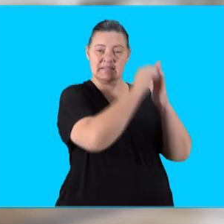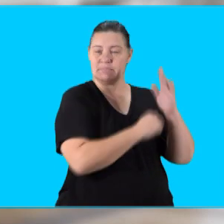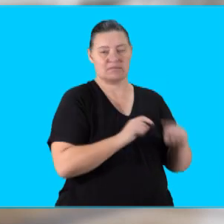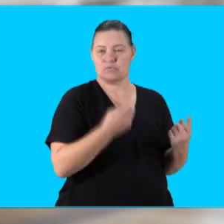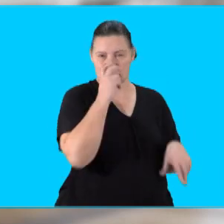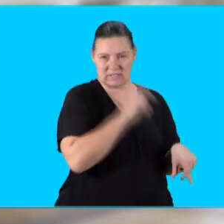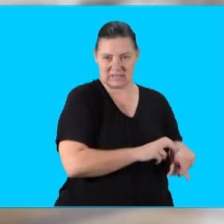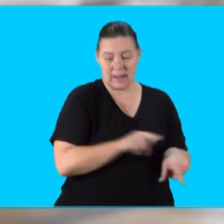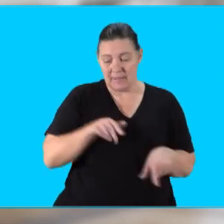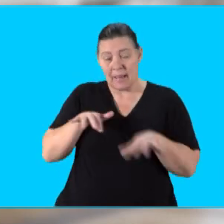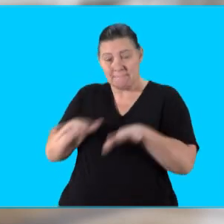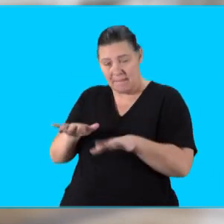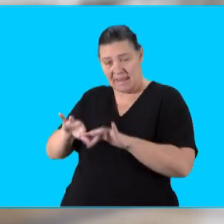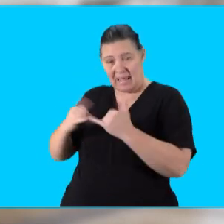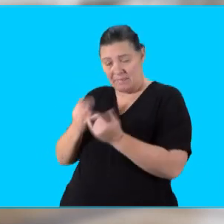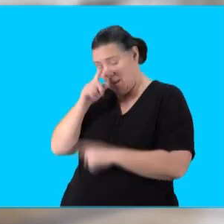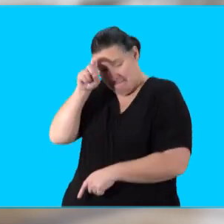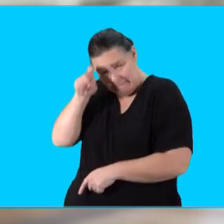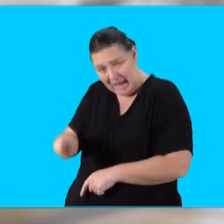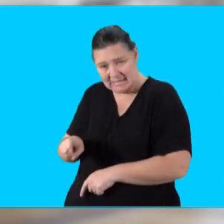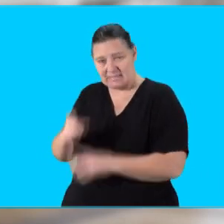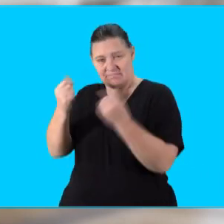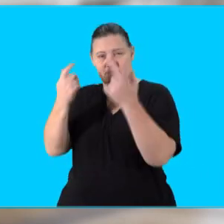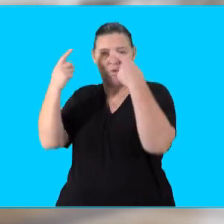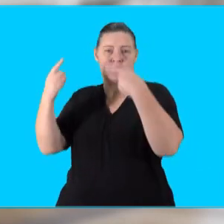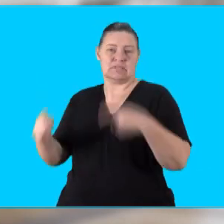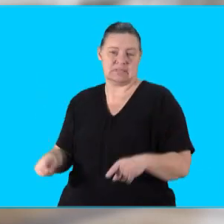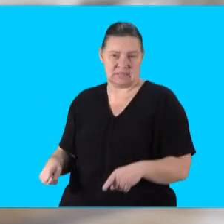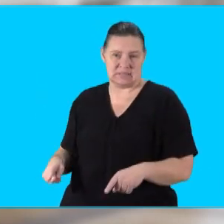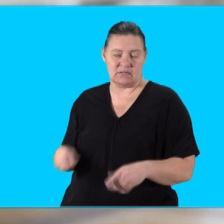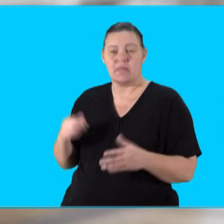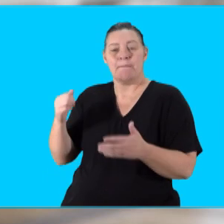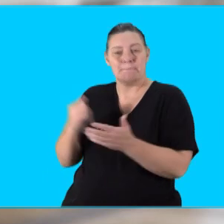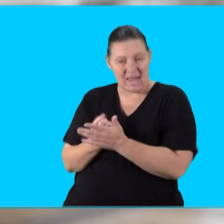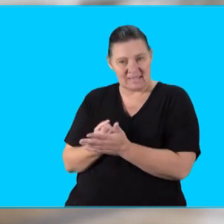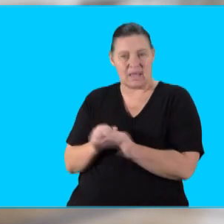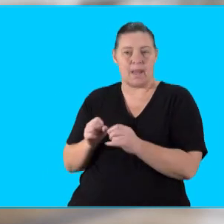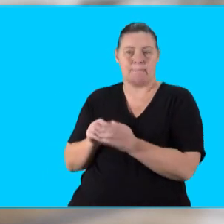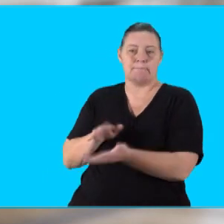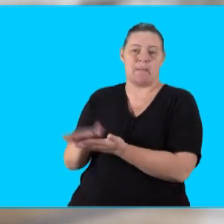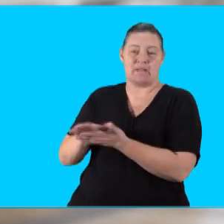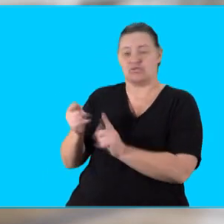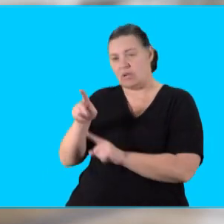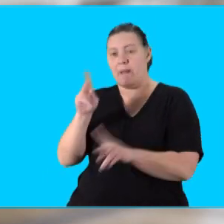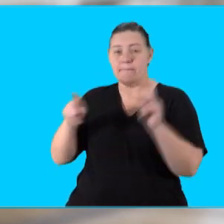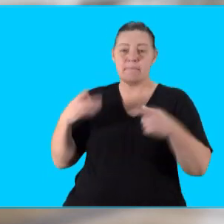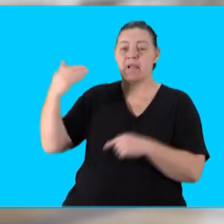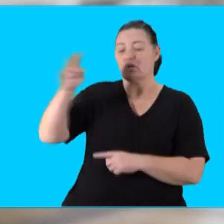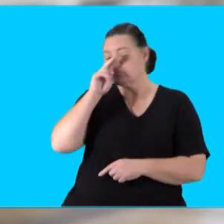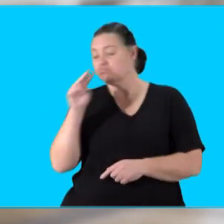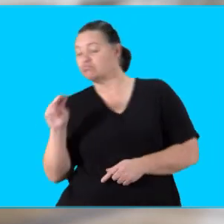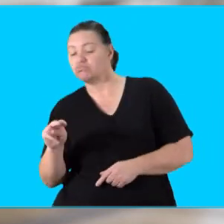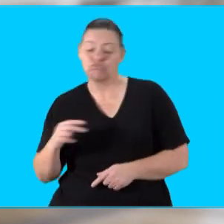Unlike the public company, their financial statements has to be audited and they have to be published so that even